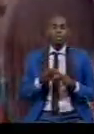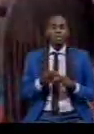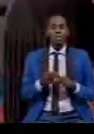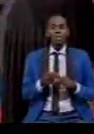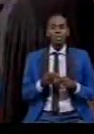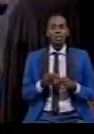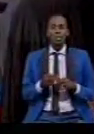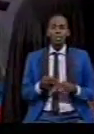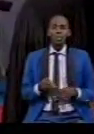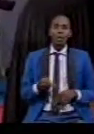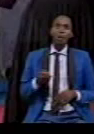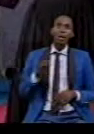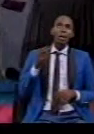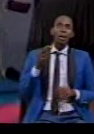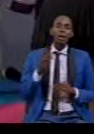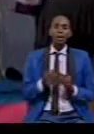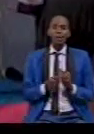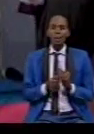Authorization.